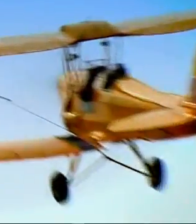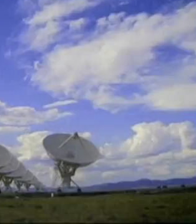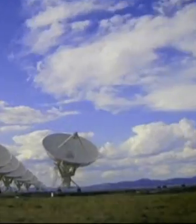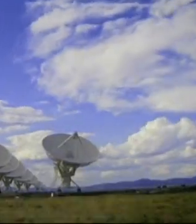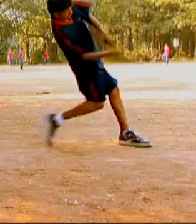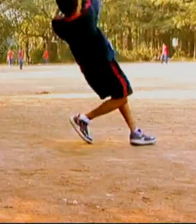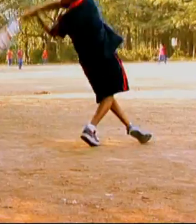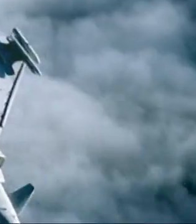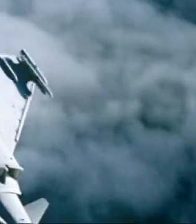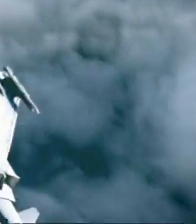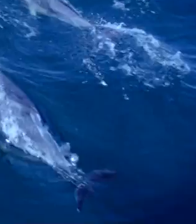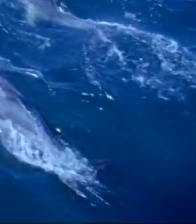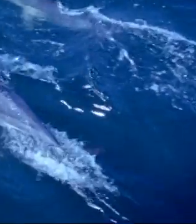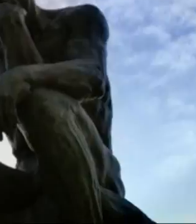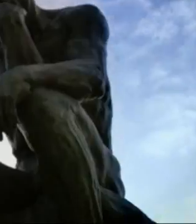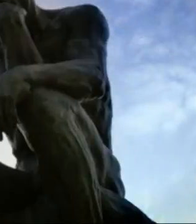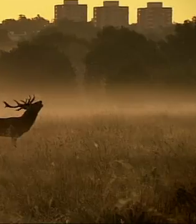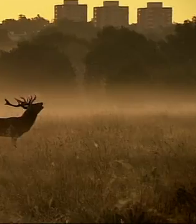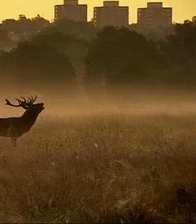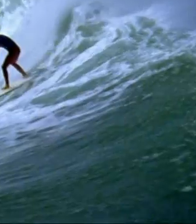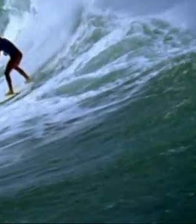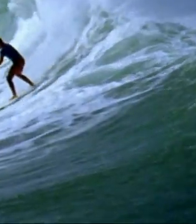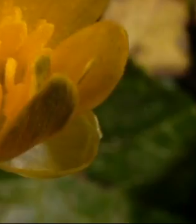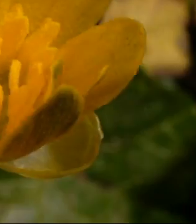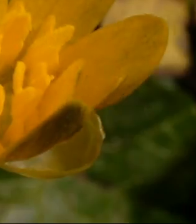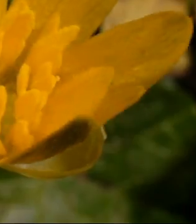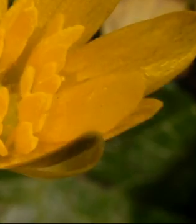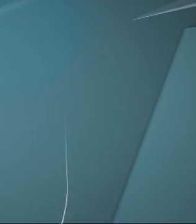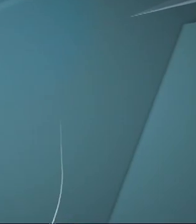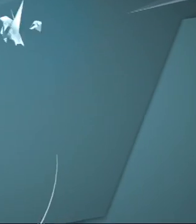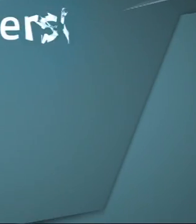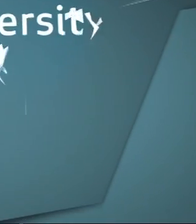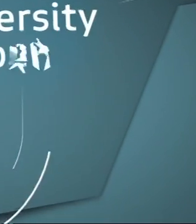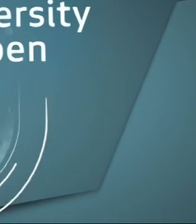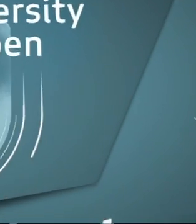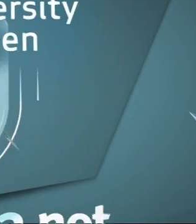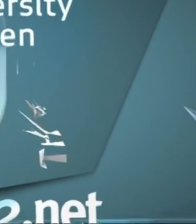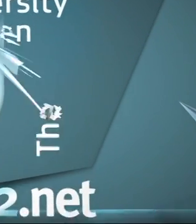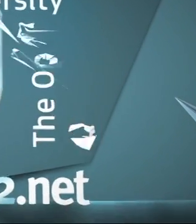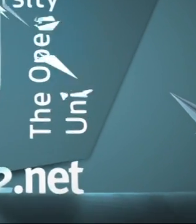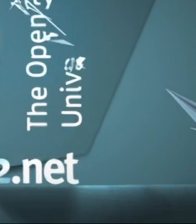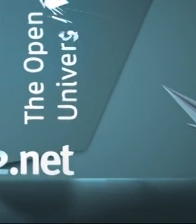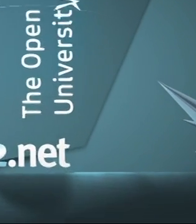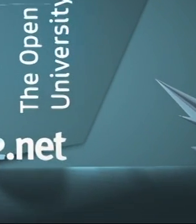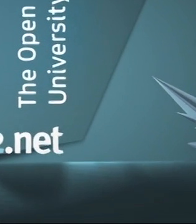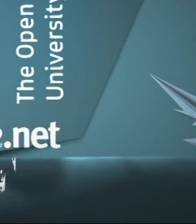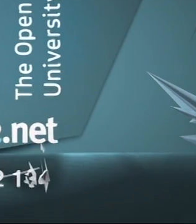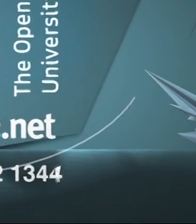If you've been inspired to study by Open University programmes on the BBC, Call 0870 942